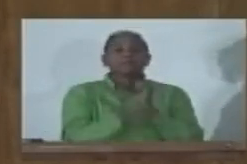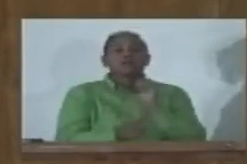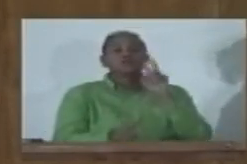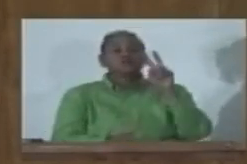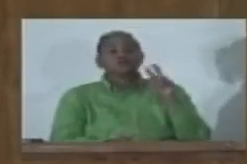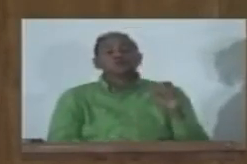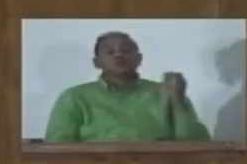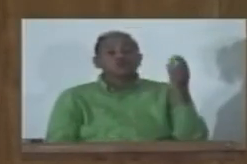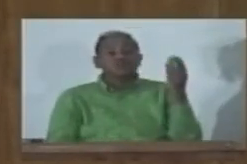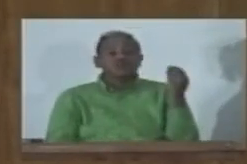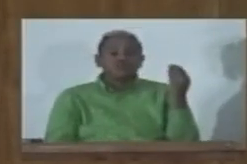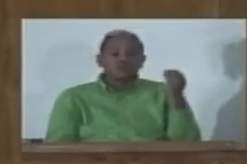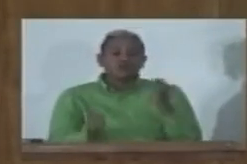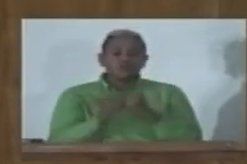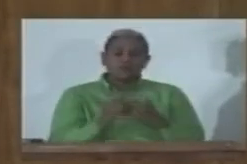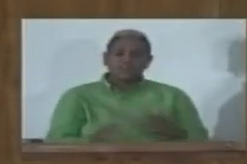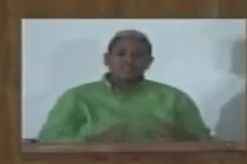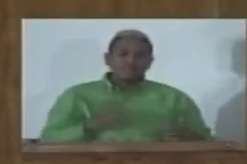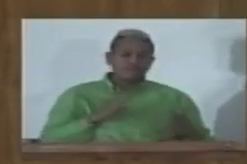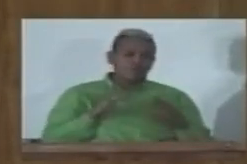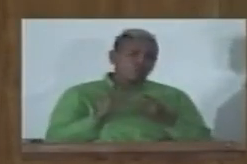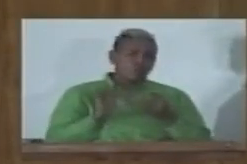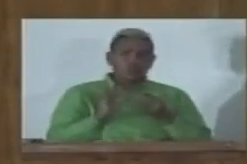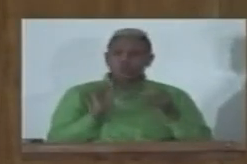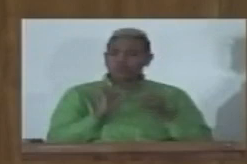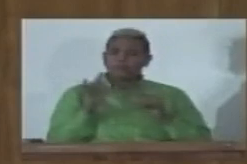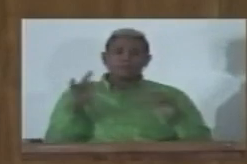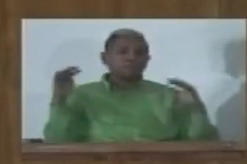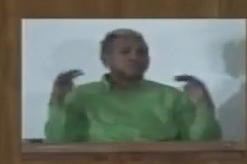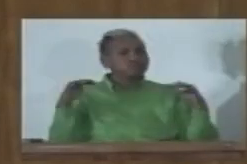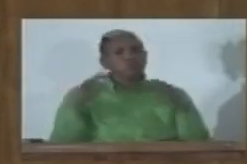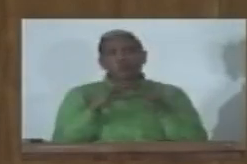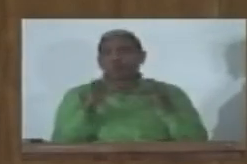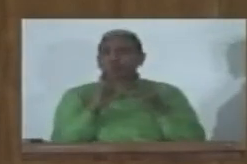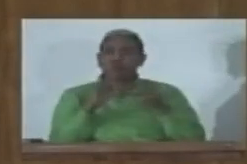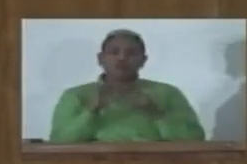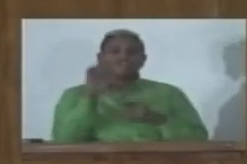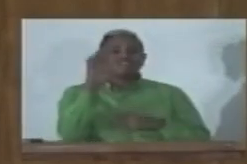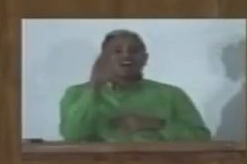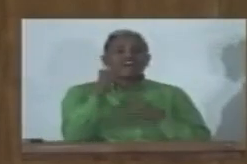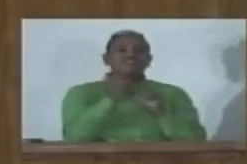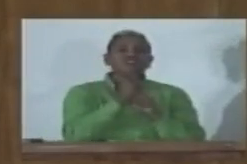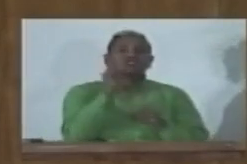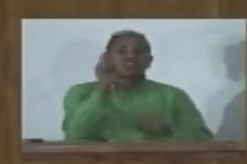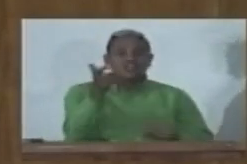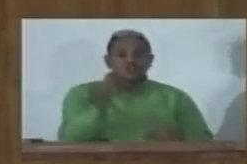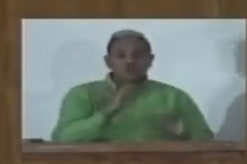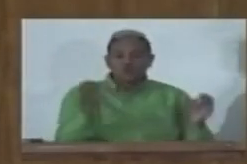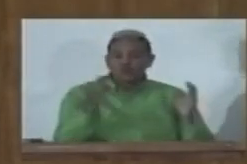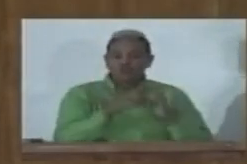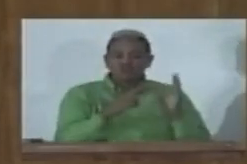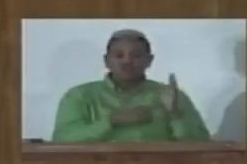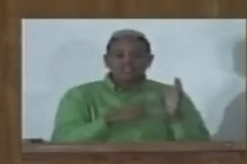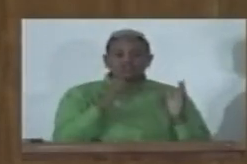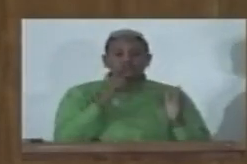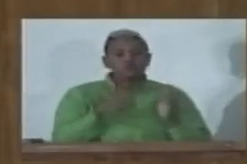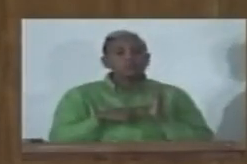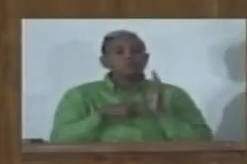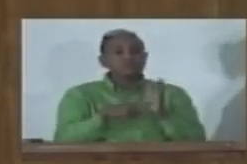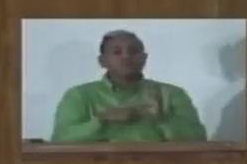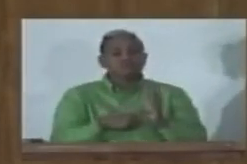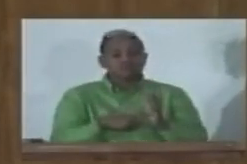law with great fanfare in 2014. 5 years later, no regulation to give life to